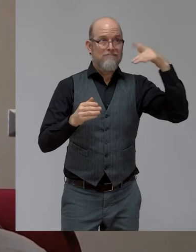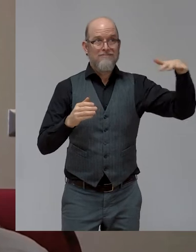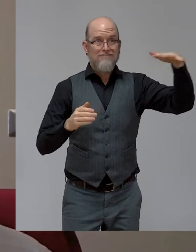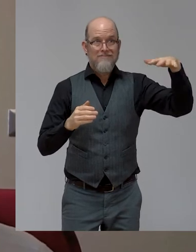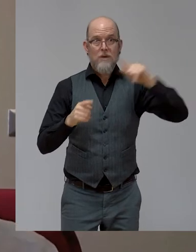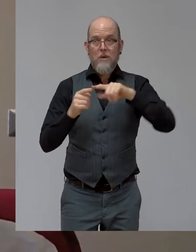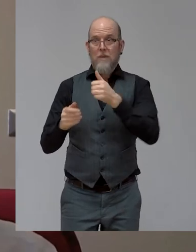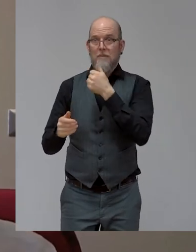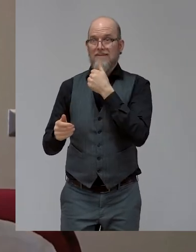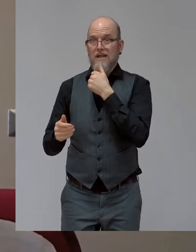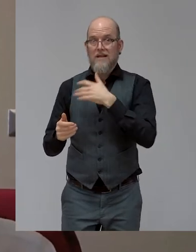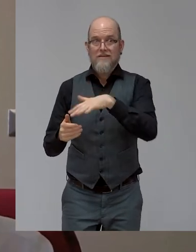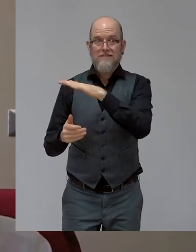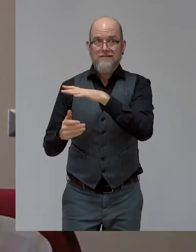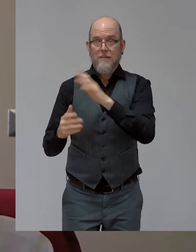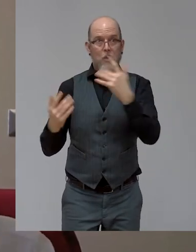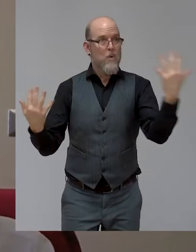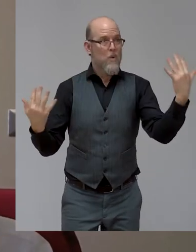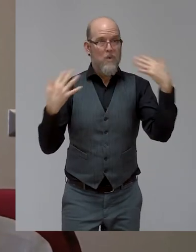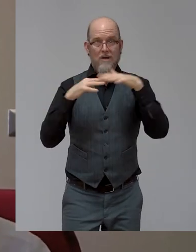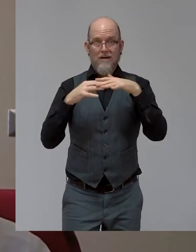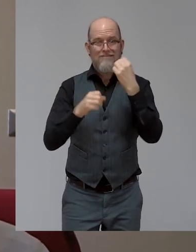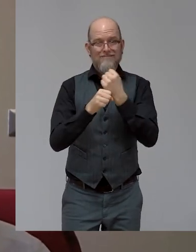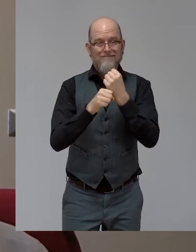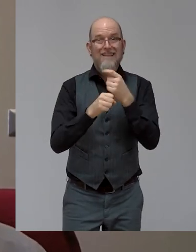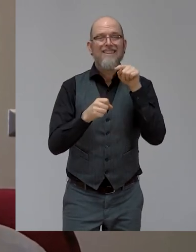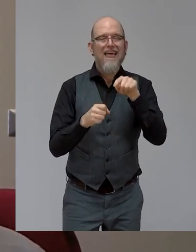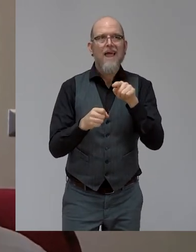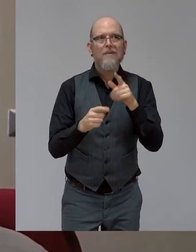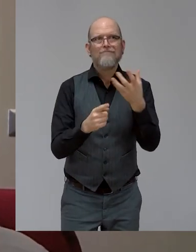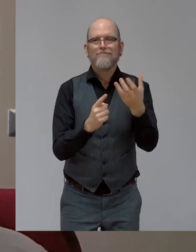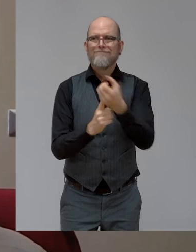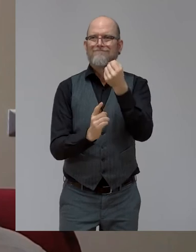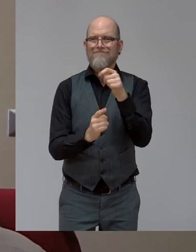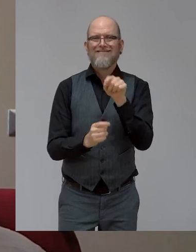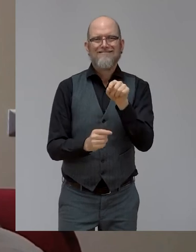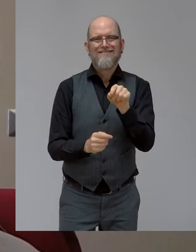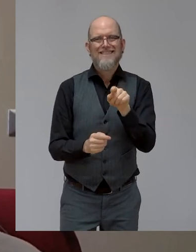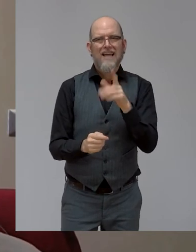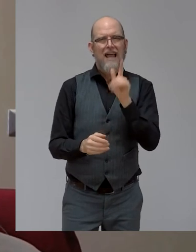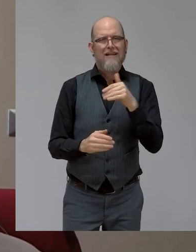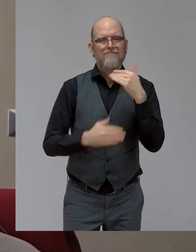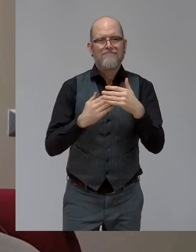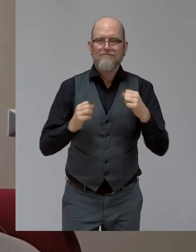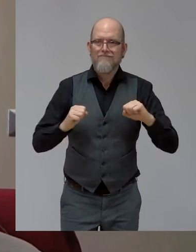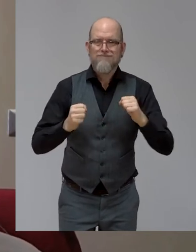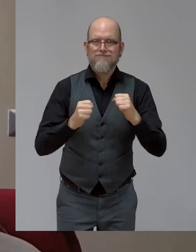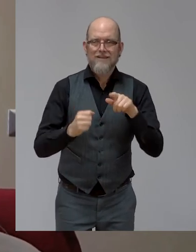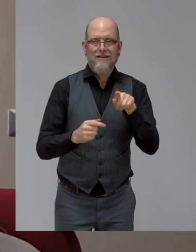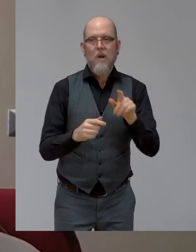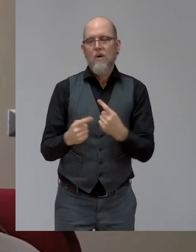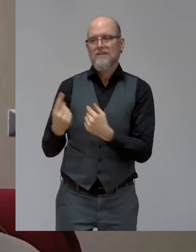in a dynamic of mutual support and benefit. Finally, by